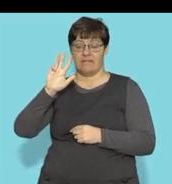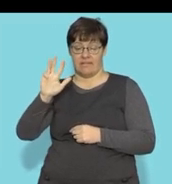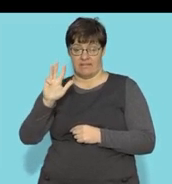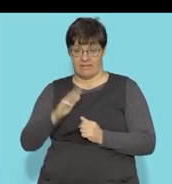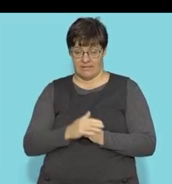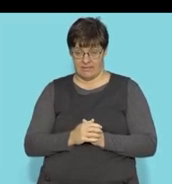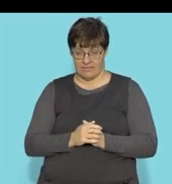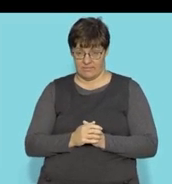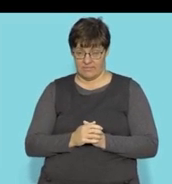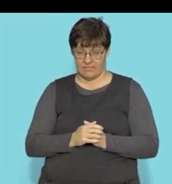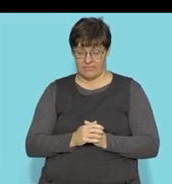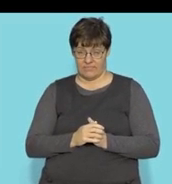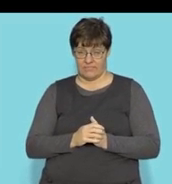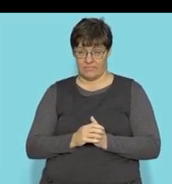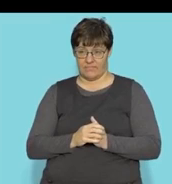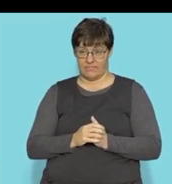27,991,59.